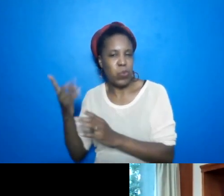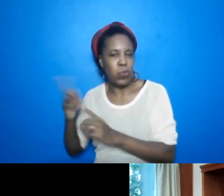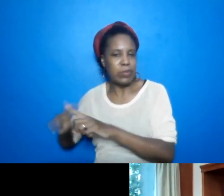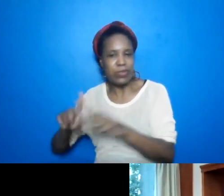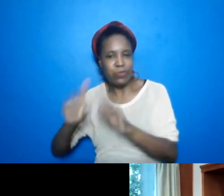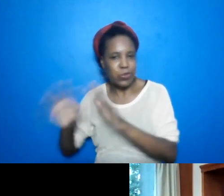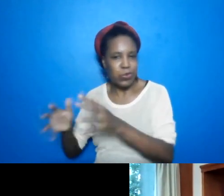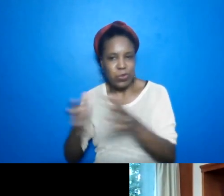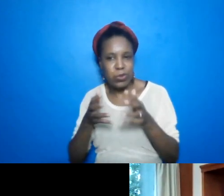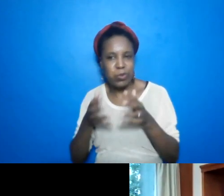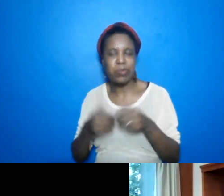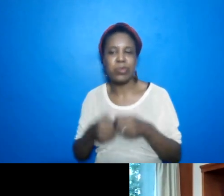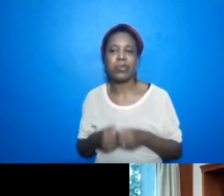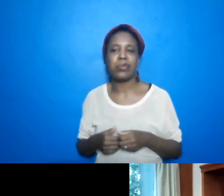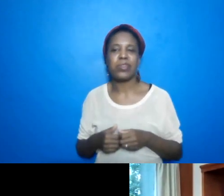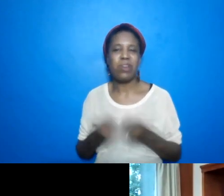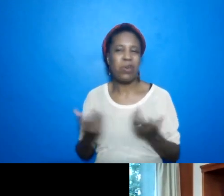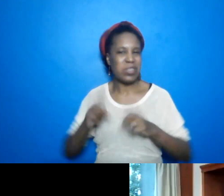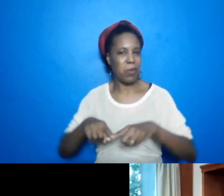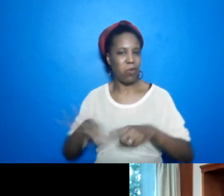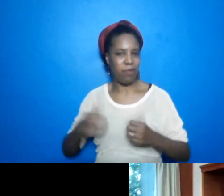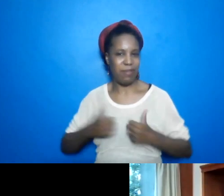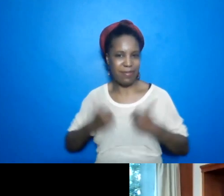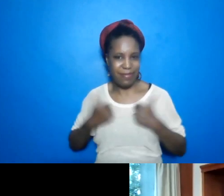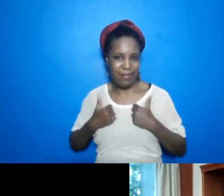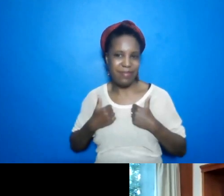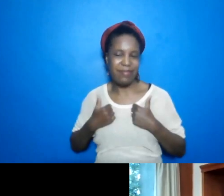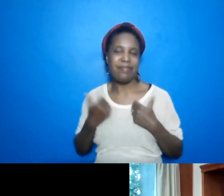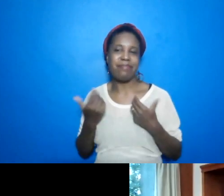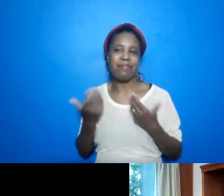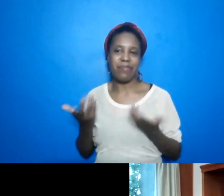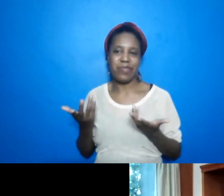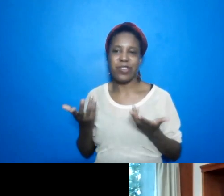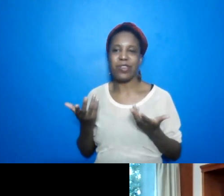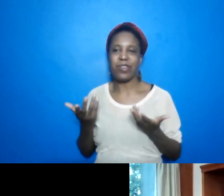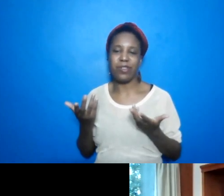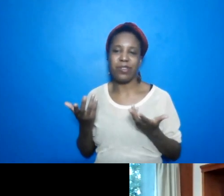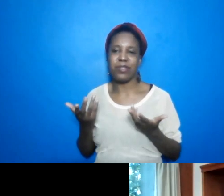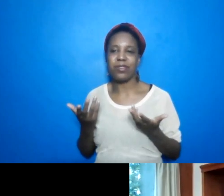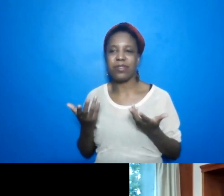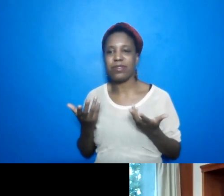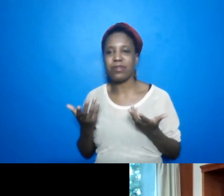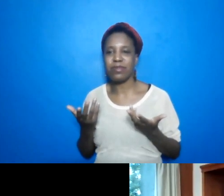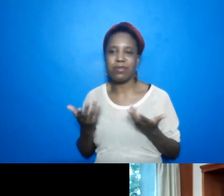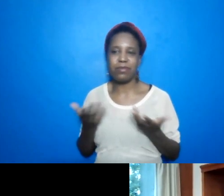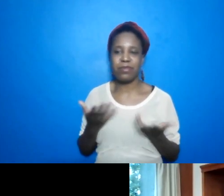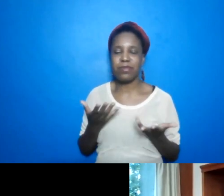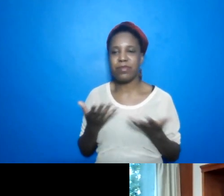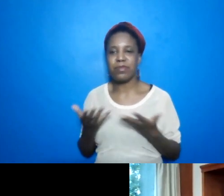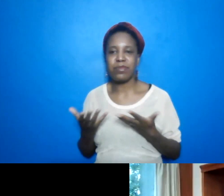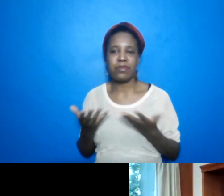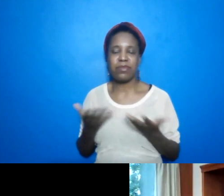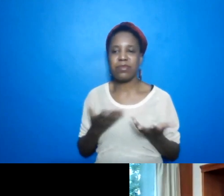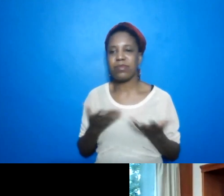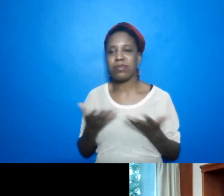It's at different times in her life, different aspects of what's happening in community make certain roles or